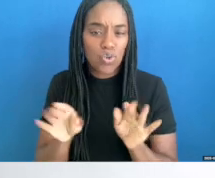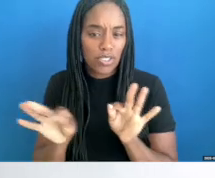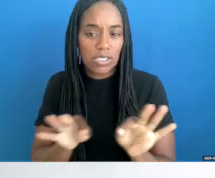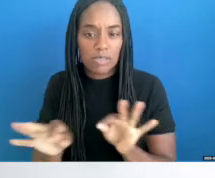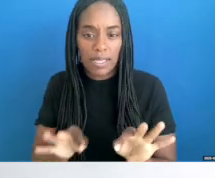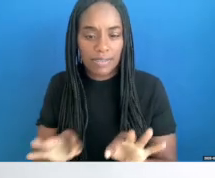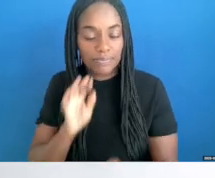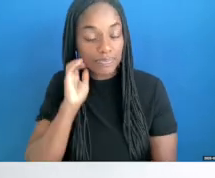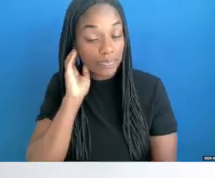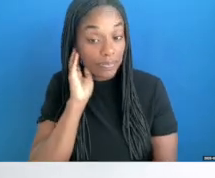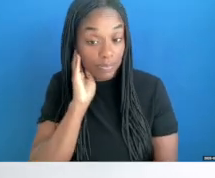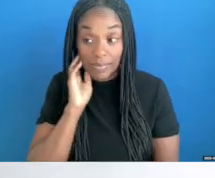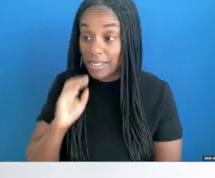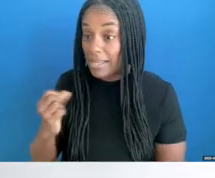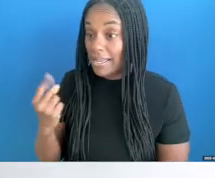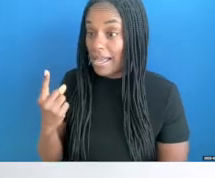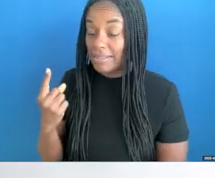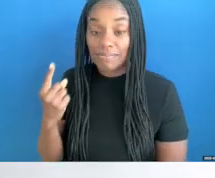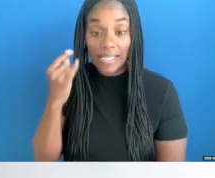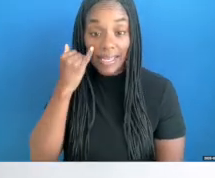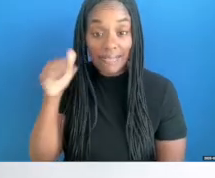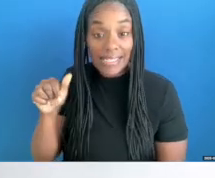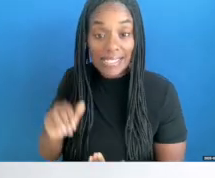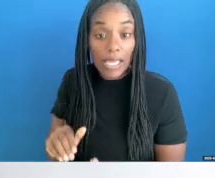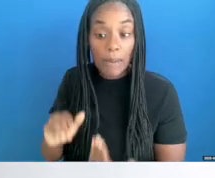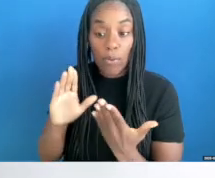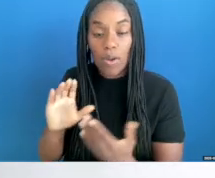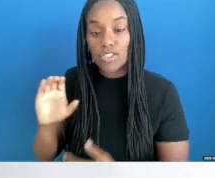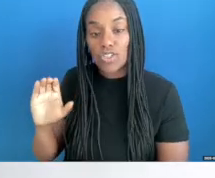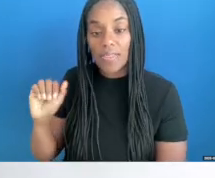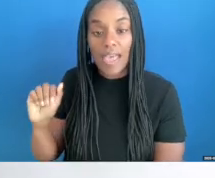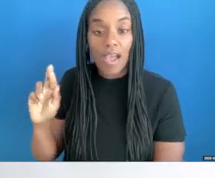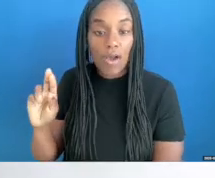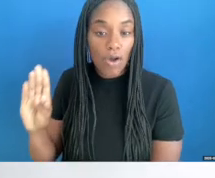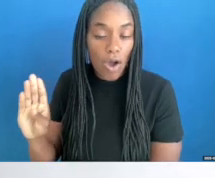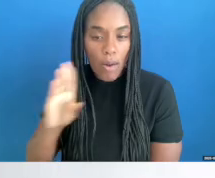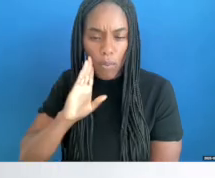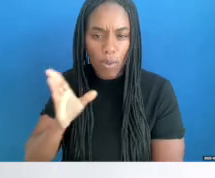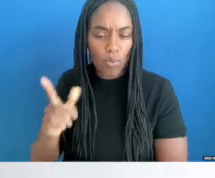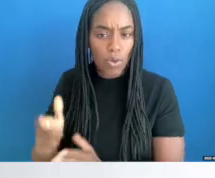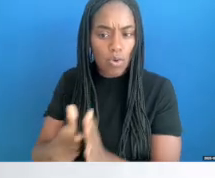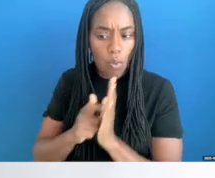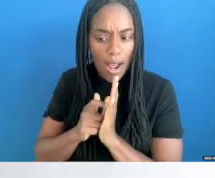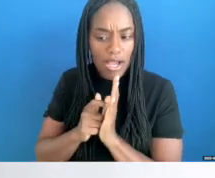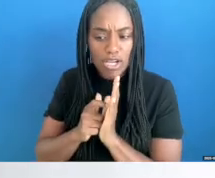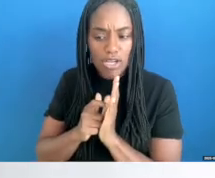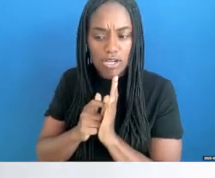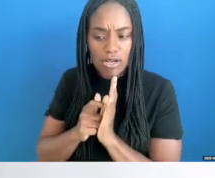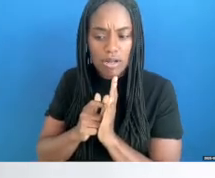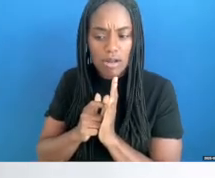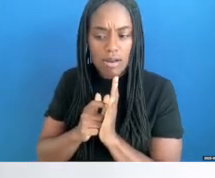think certainly if this is the approach that CARB is going to require, making that clear